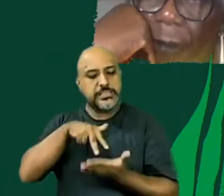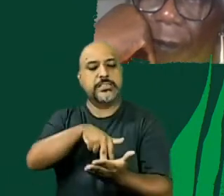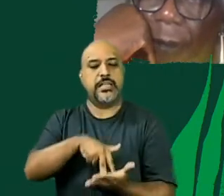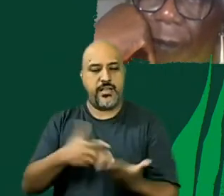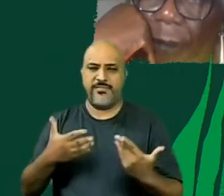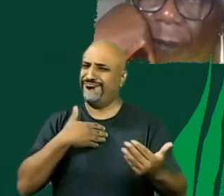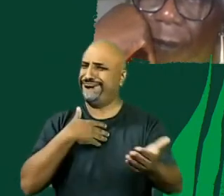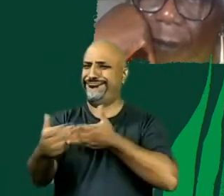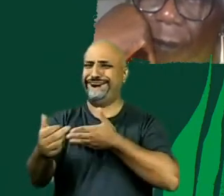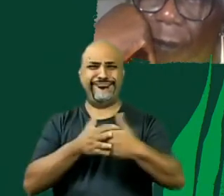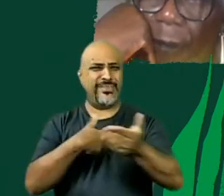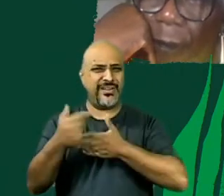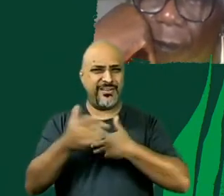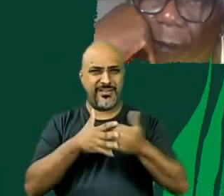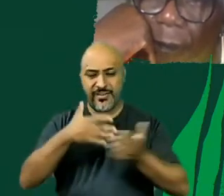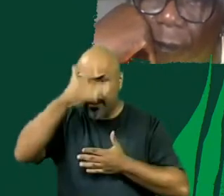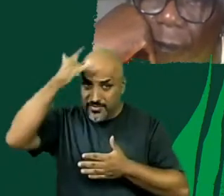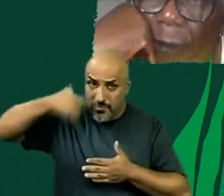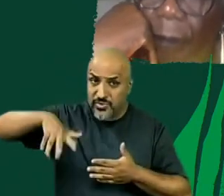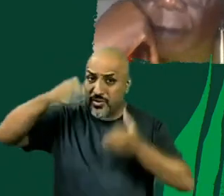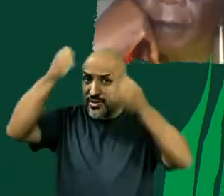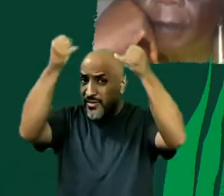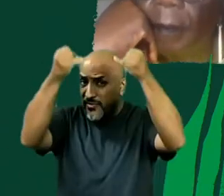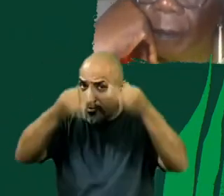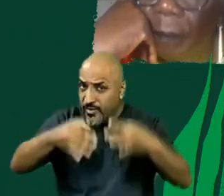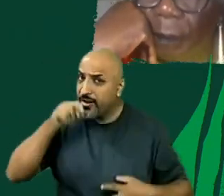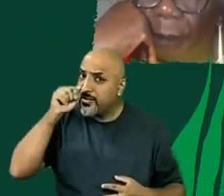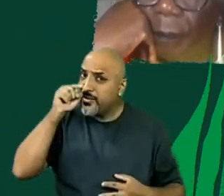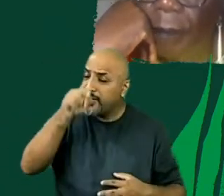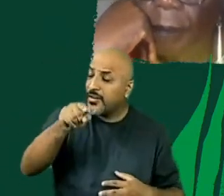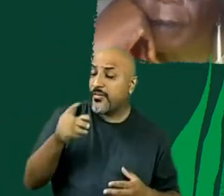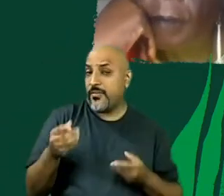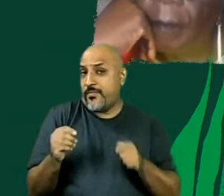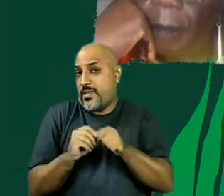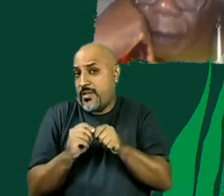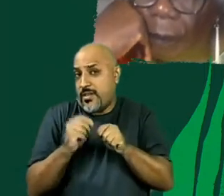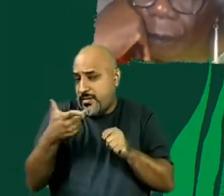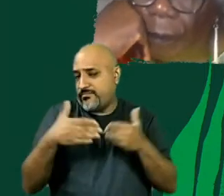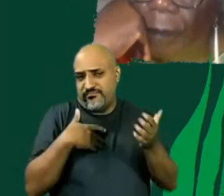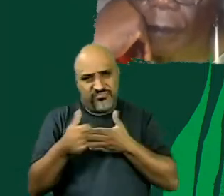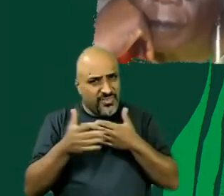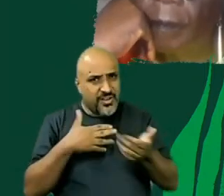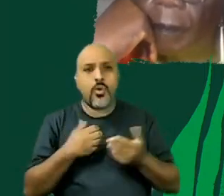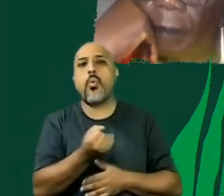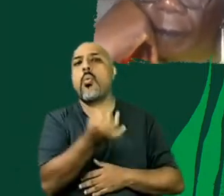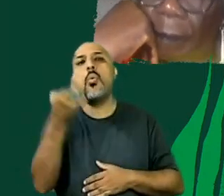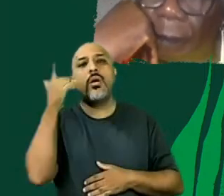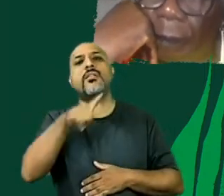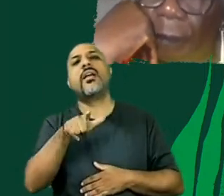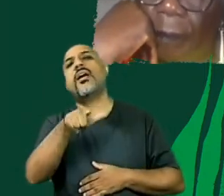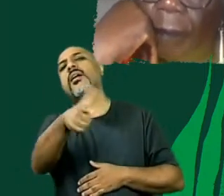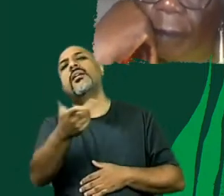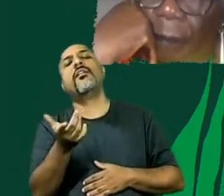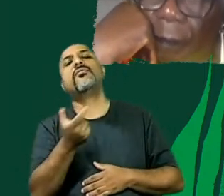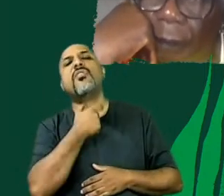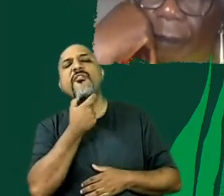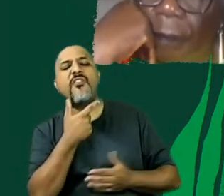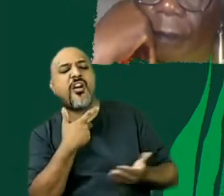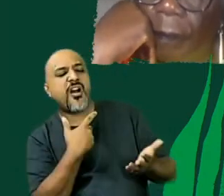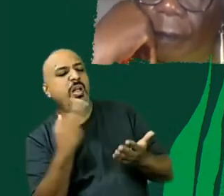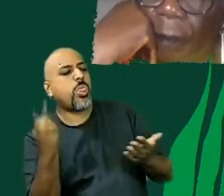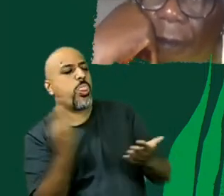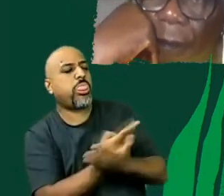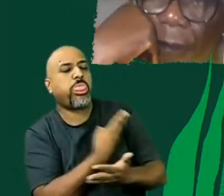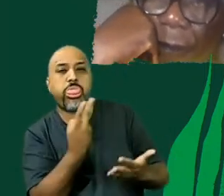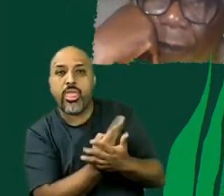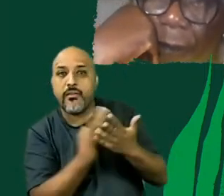you, saying about you, how much they are condemning your voice, how they wish you would shut up, your